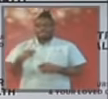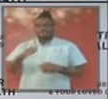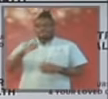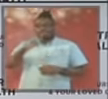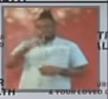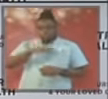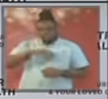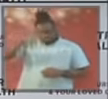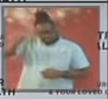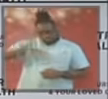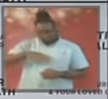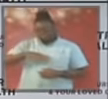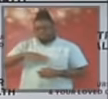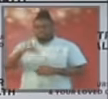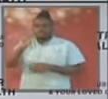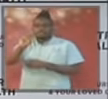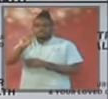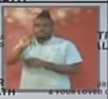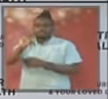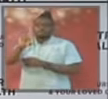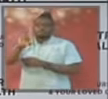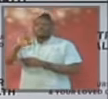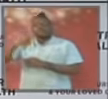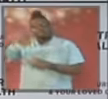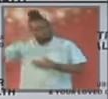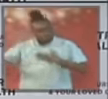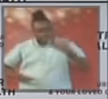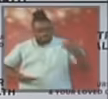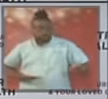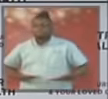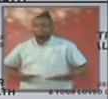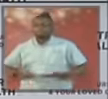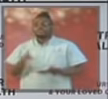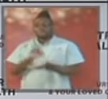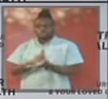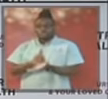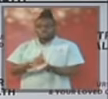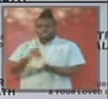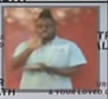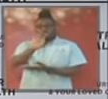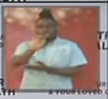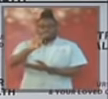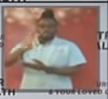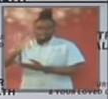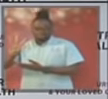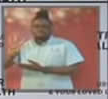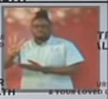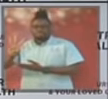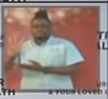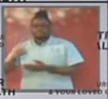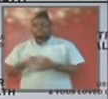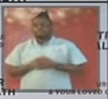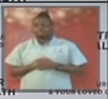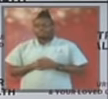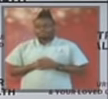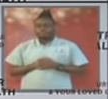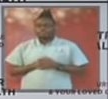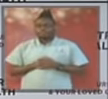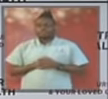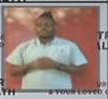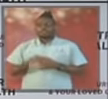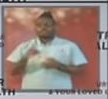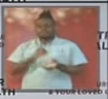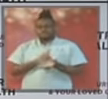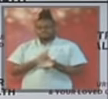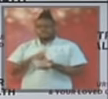My colleague, Dr. Erica Wheeler of PAHO, and Dr. Miriam Richards. Good morning to the ladies and gentlemen of